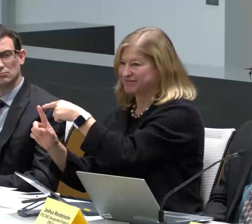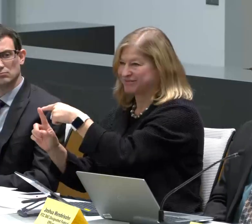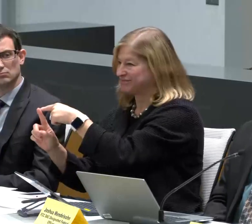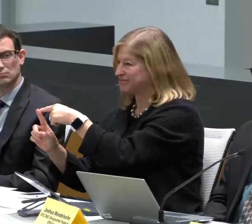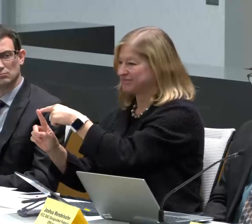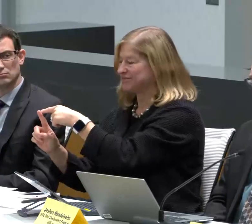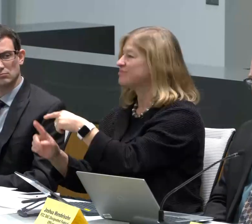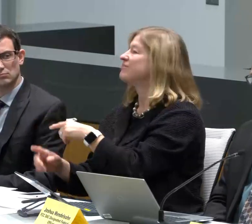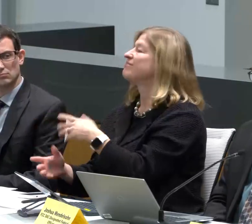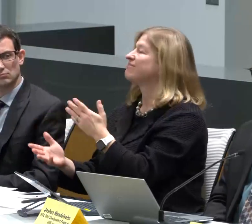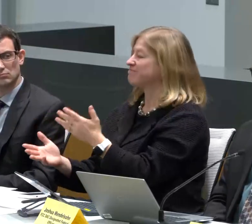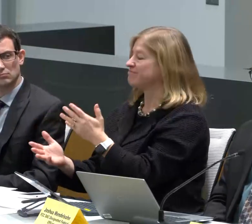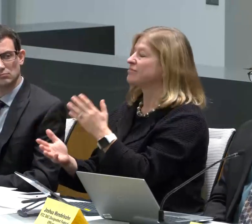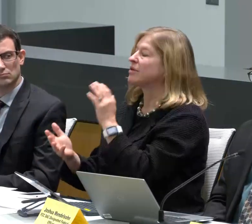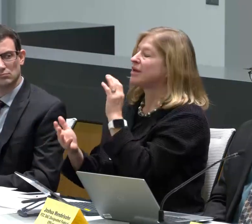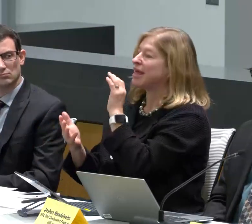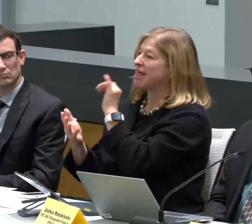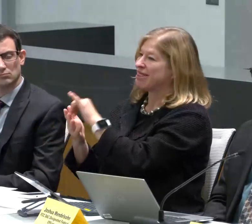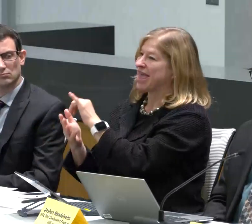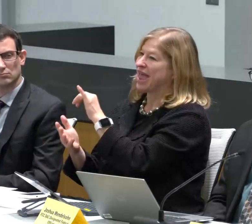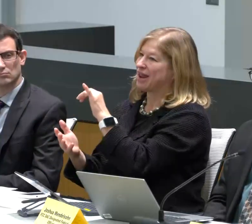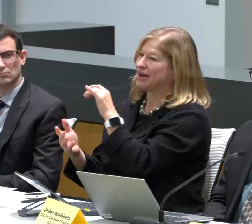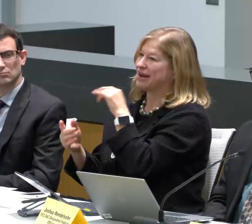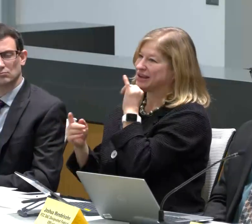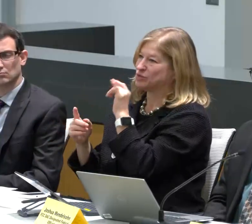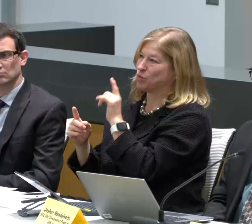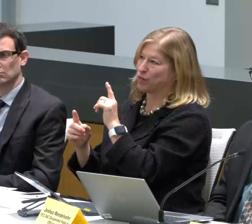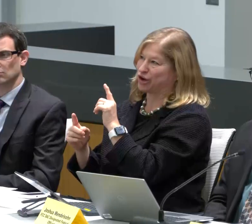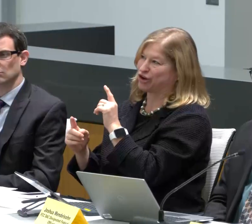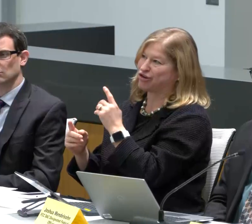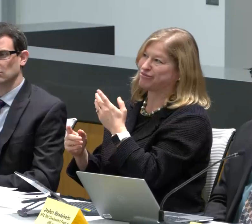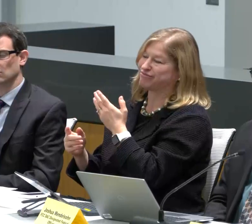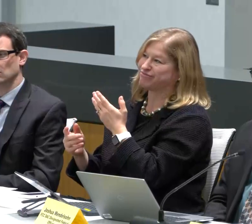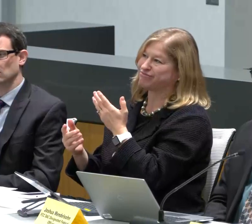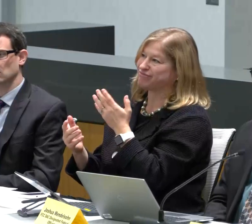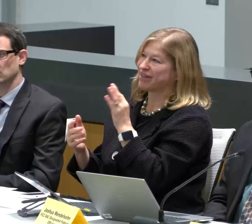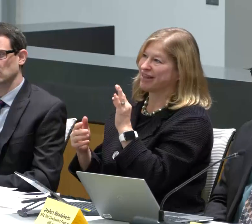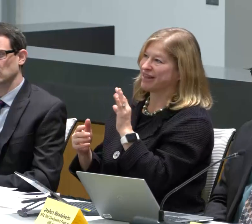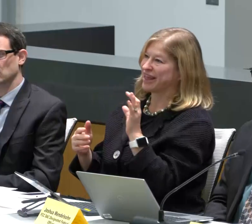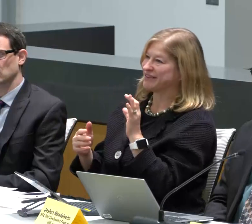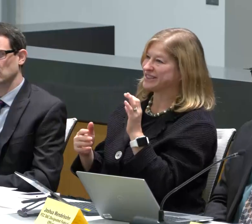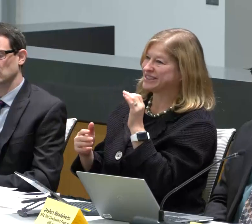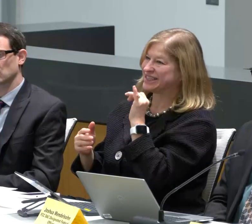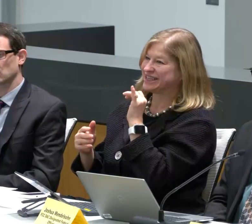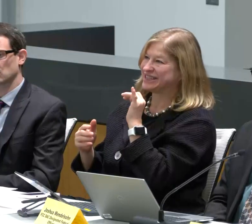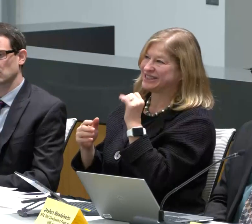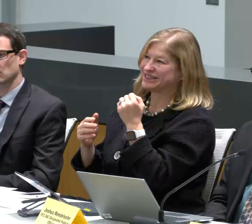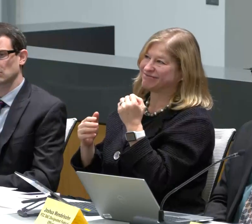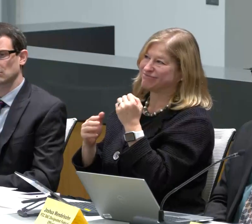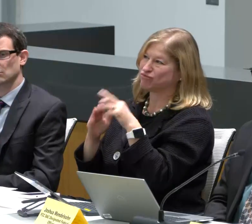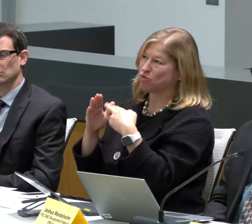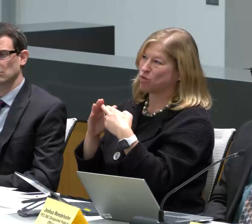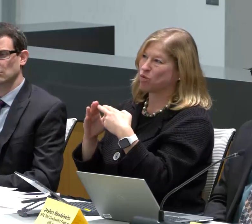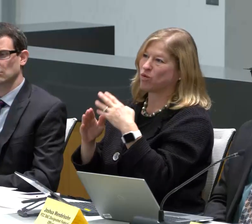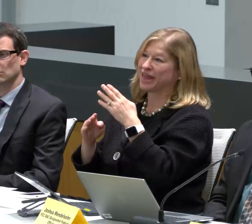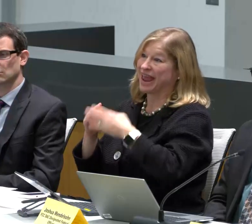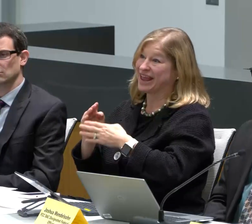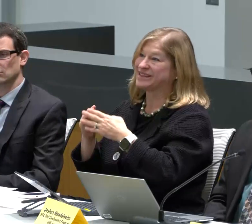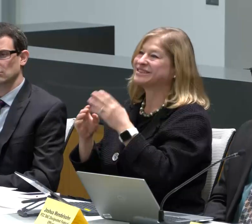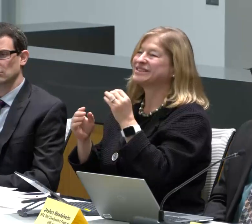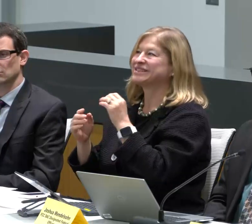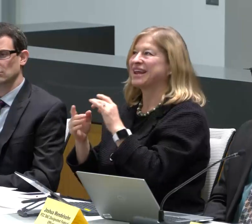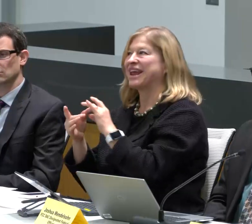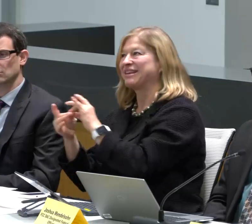at the location was unable to communicate. And that situation is where the